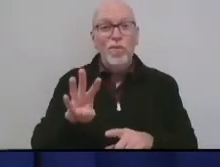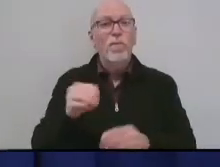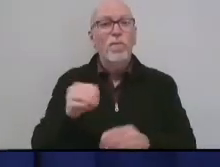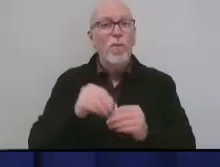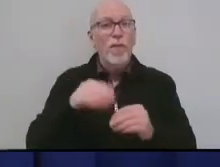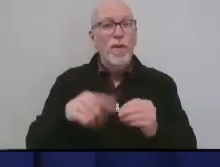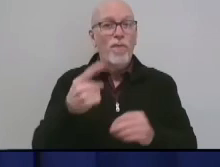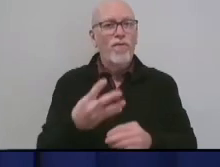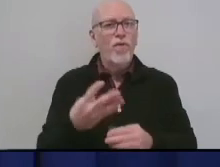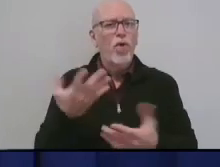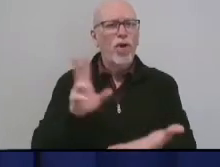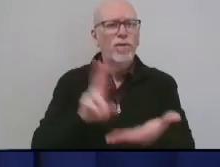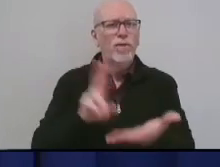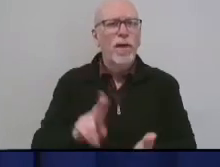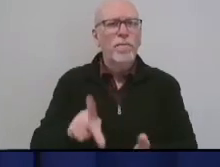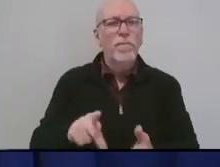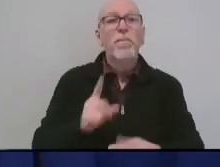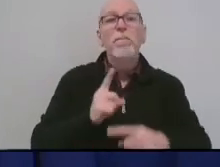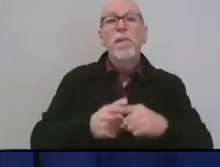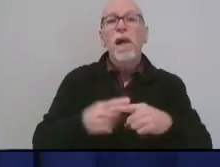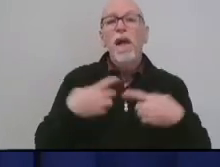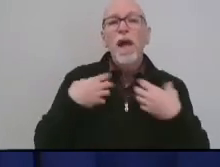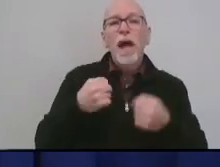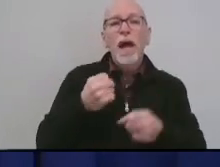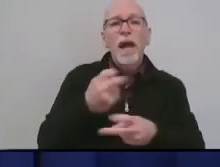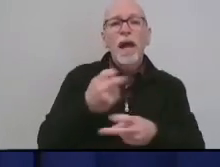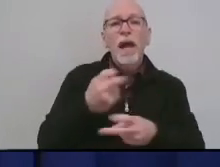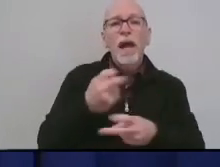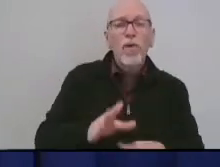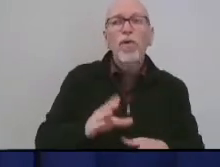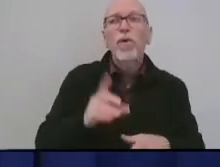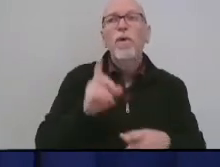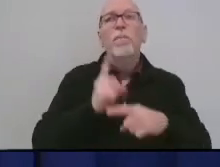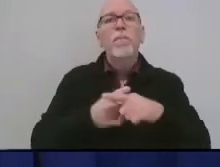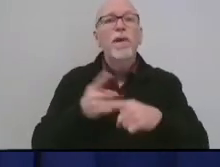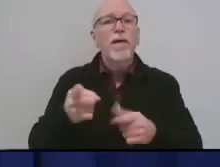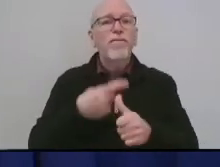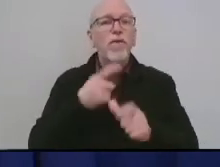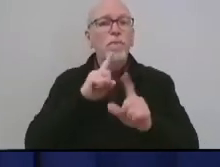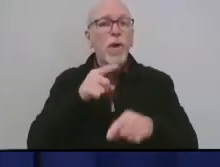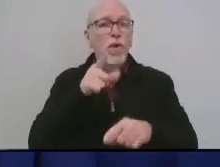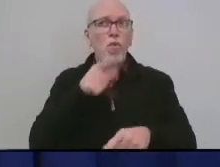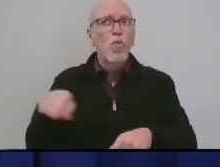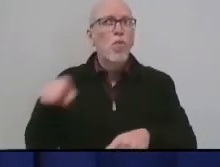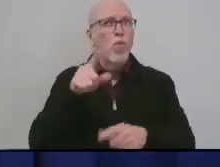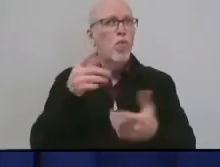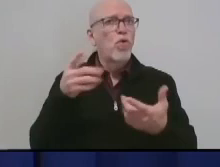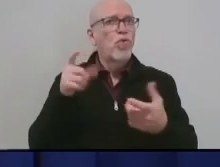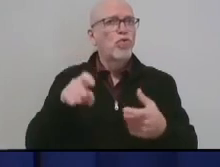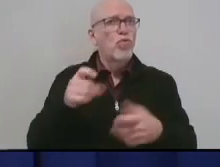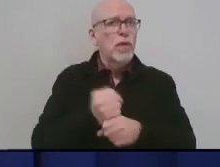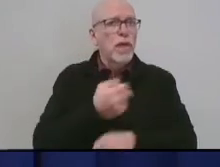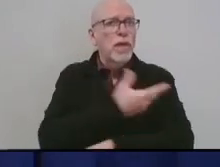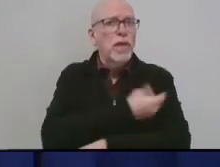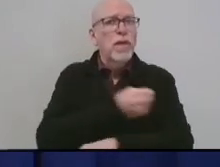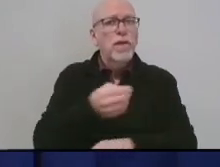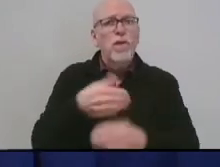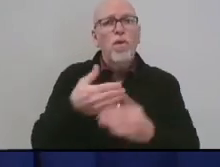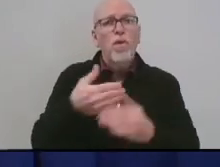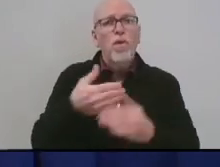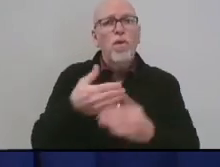healthcare workers and first responders who were previously eligible for vaccine. Nearly 37% of people ages 60